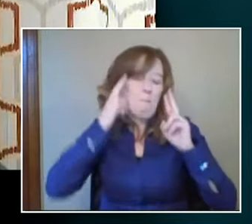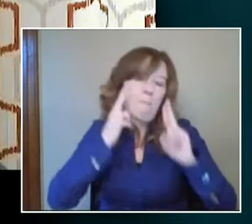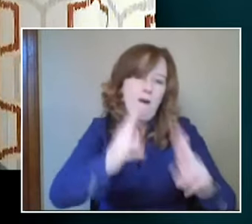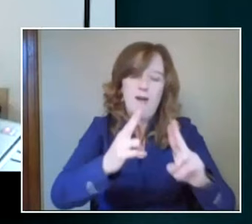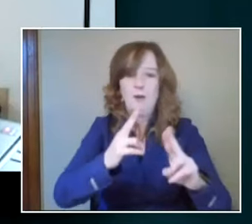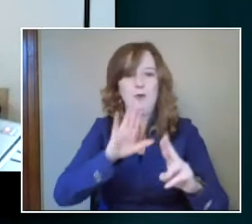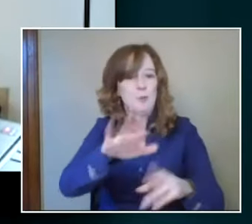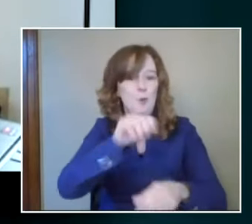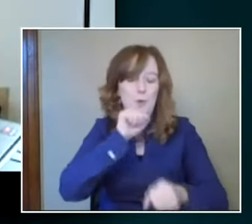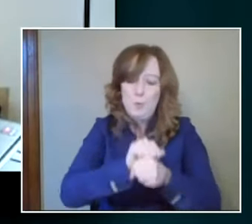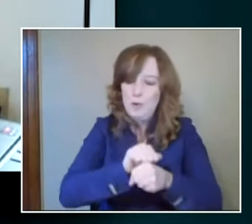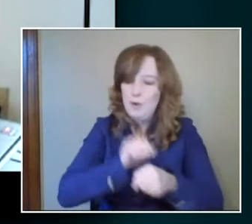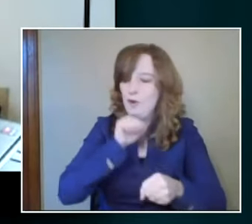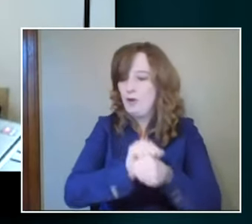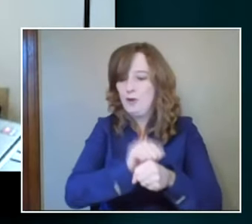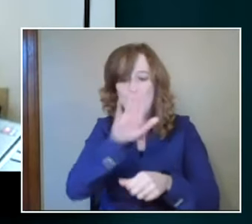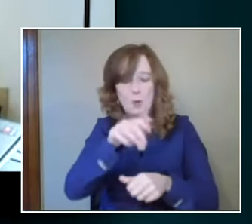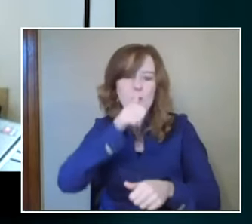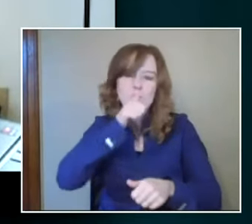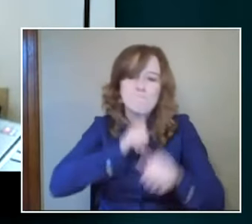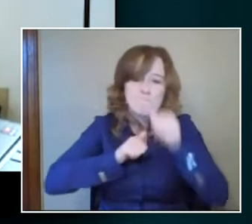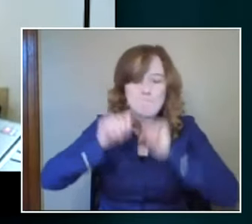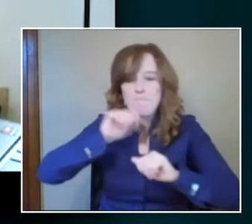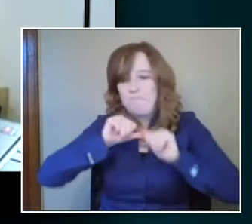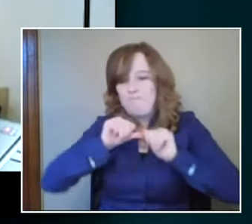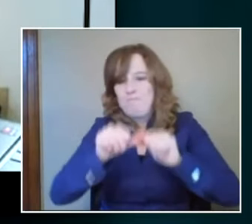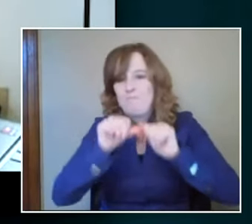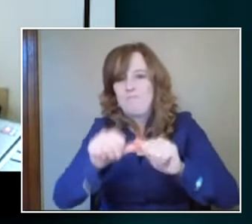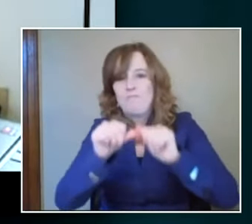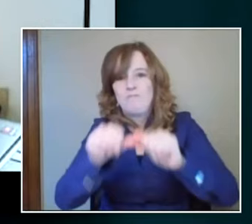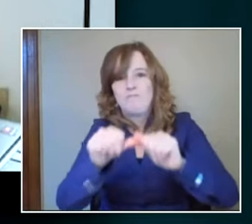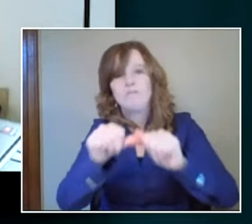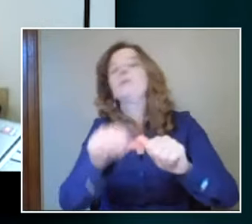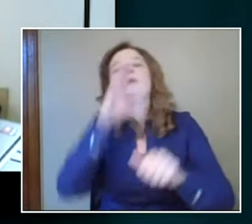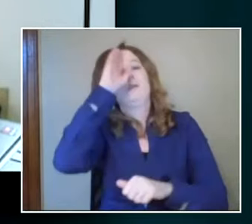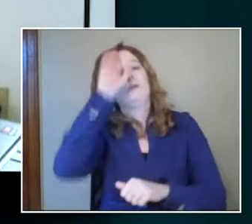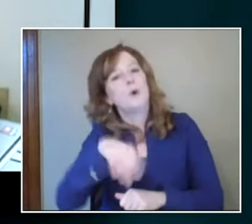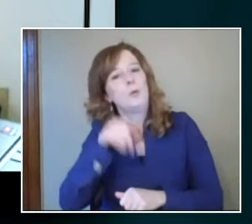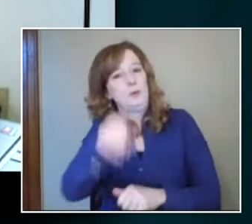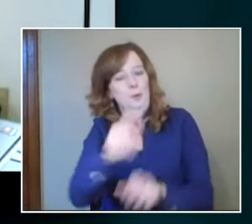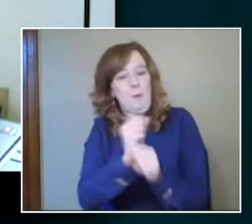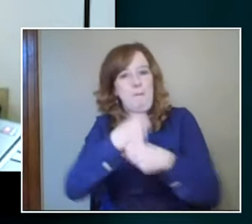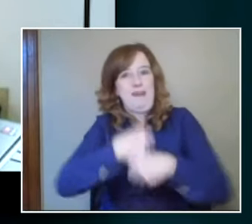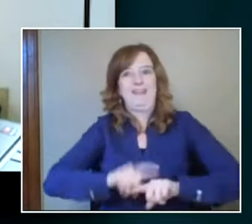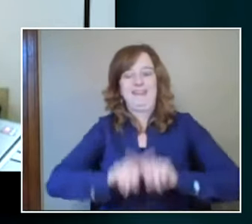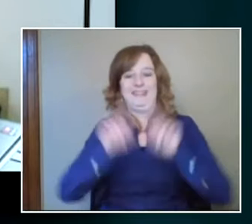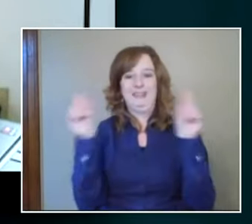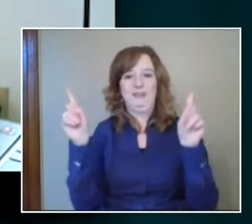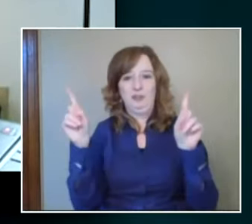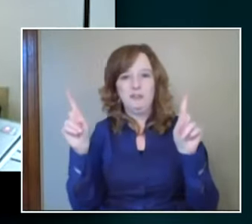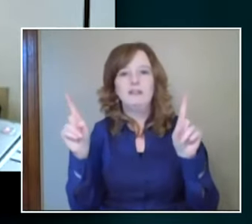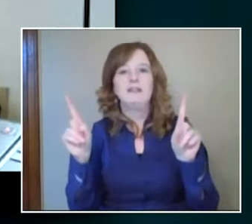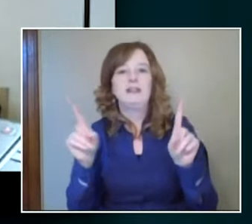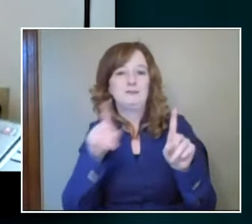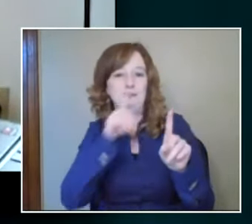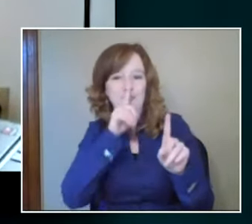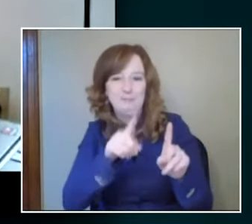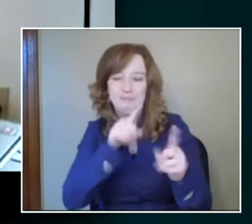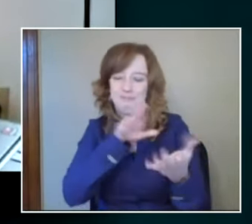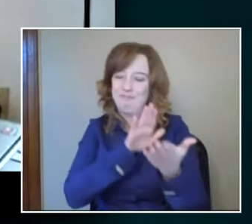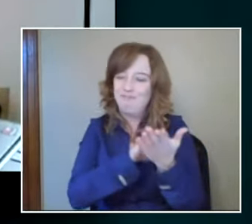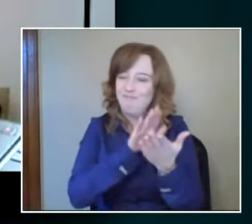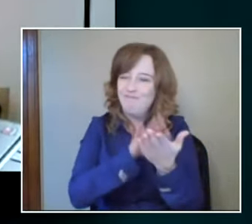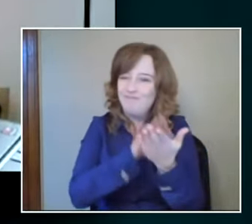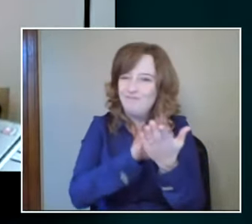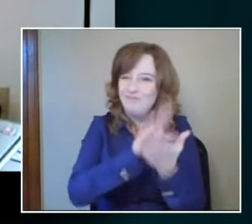perseverance. We affirm that you are in fact making a difference, and we applaud your graduation. Amber